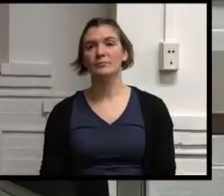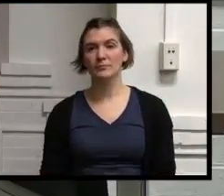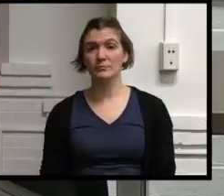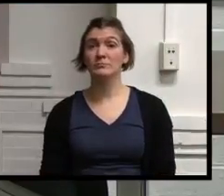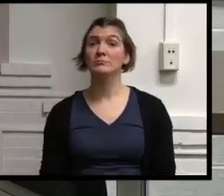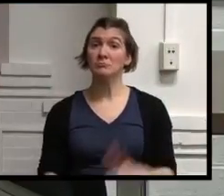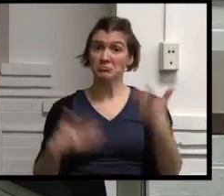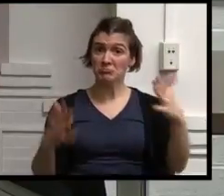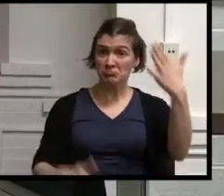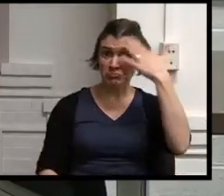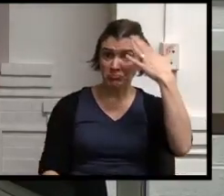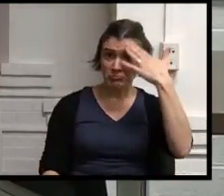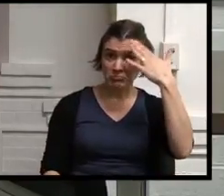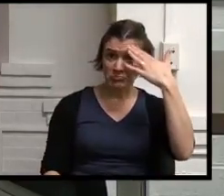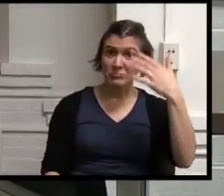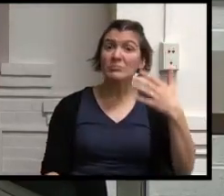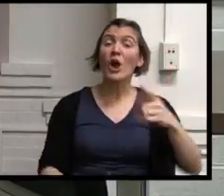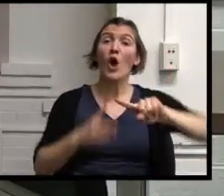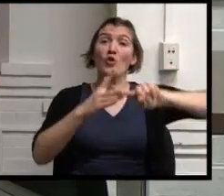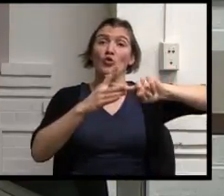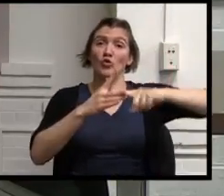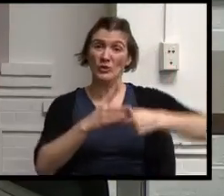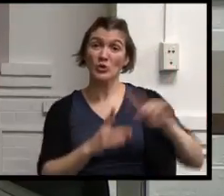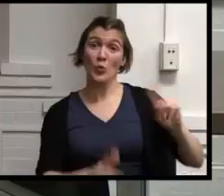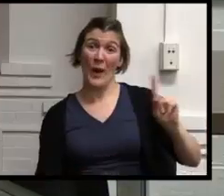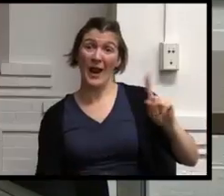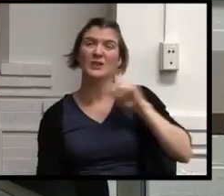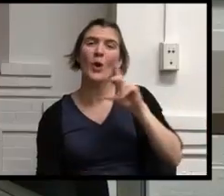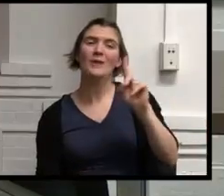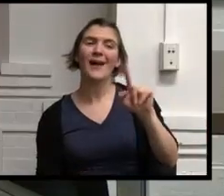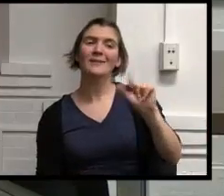Some of you may know that the original Delta Campus PUD